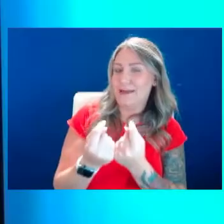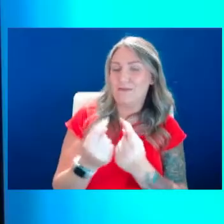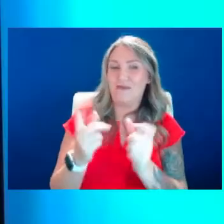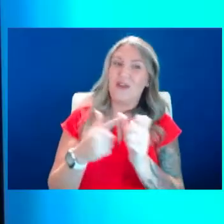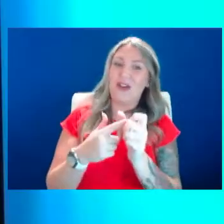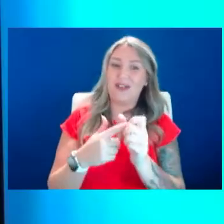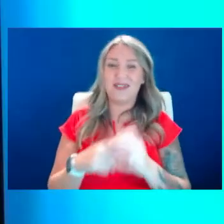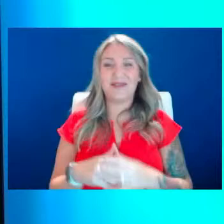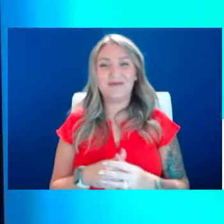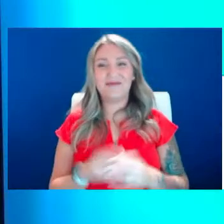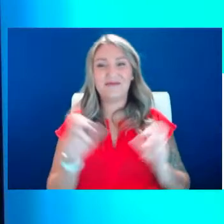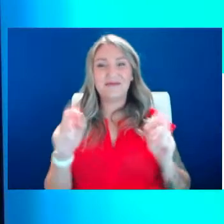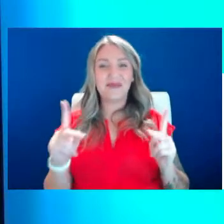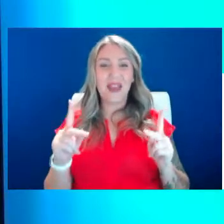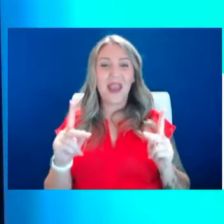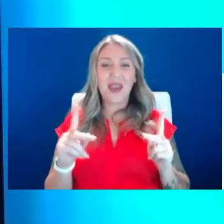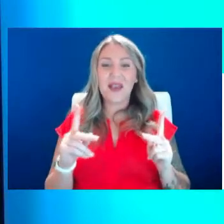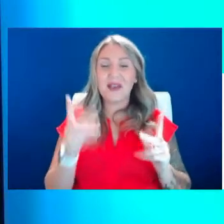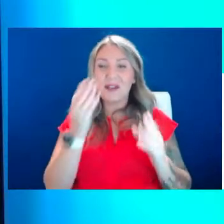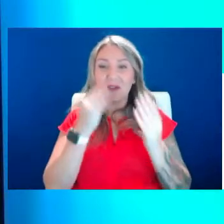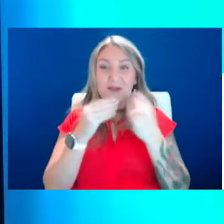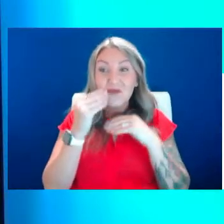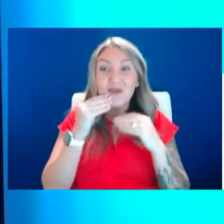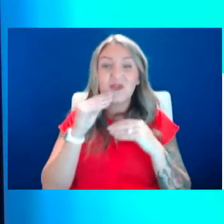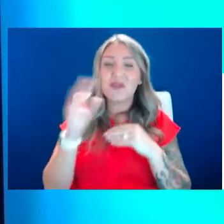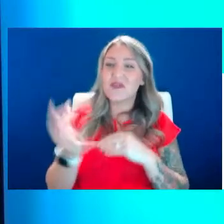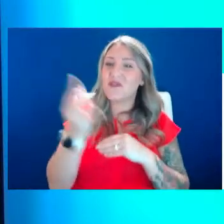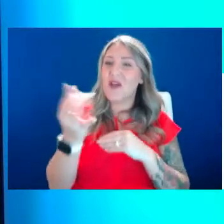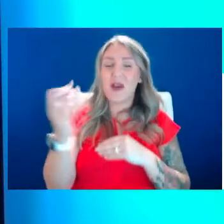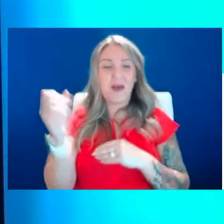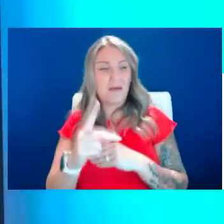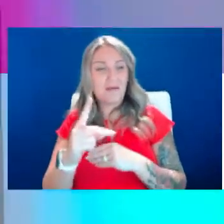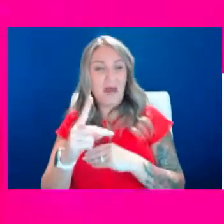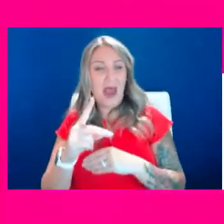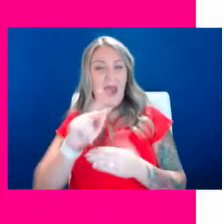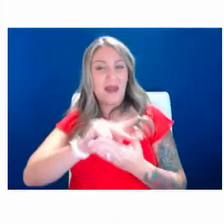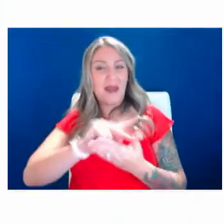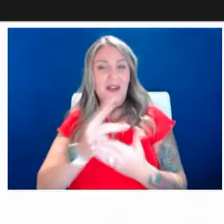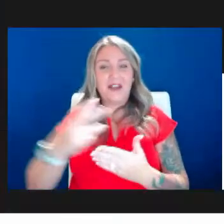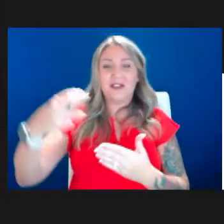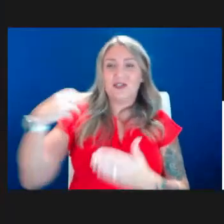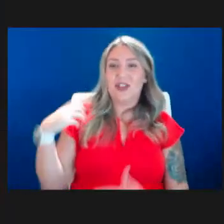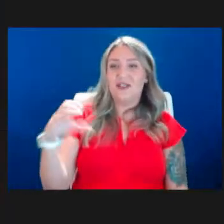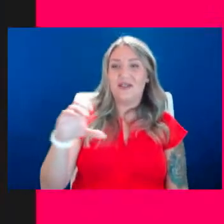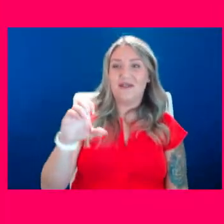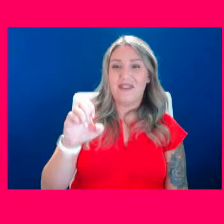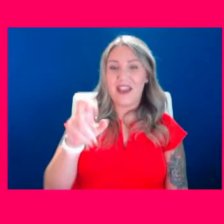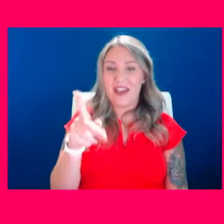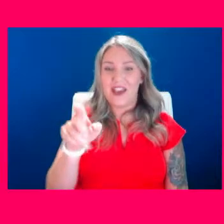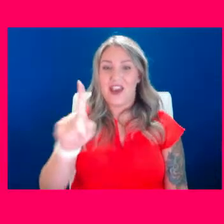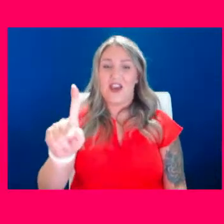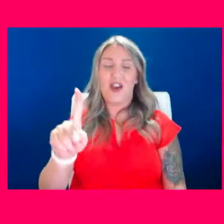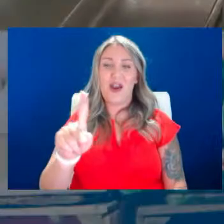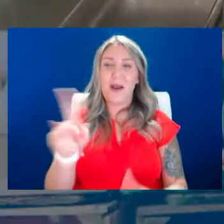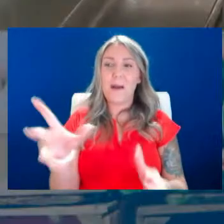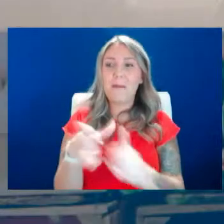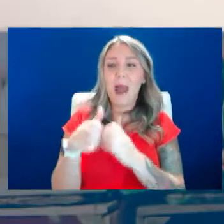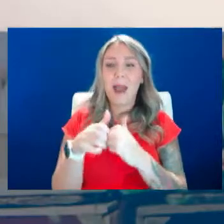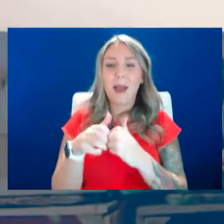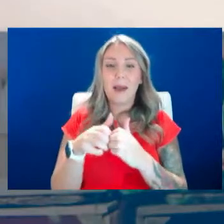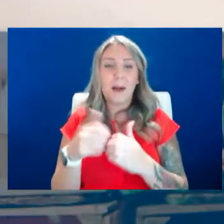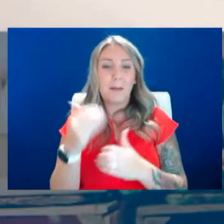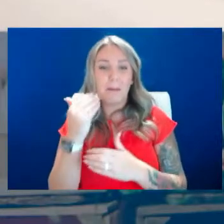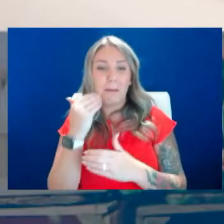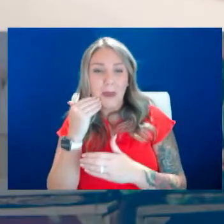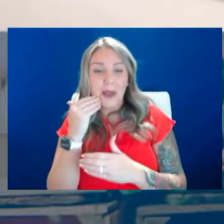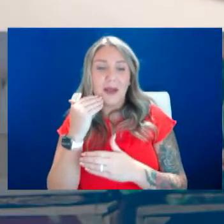Okay, it is Foodie Friday, so we are back in the kitchen with Chef Eric, who's combining peaches, pork, and veggies. Today we're